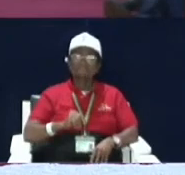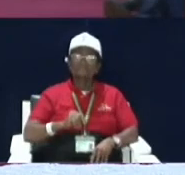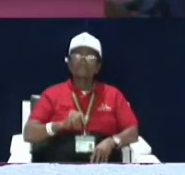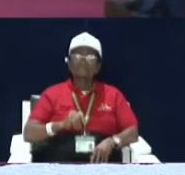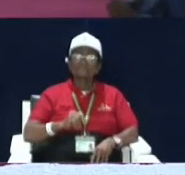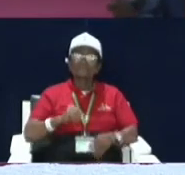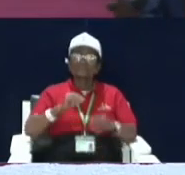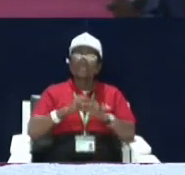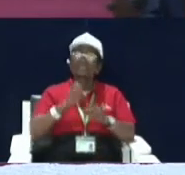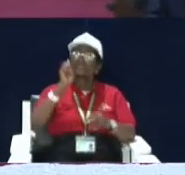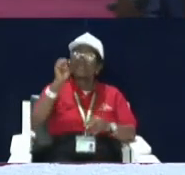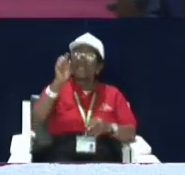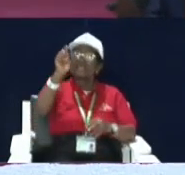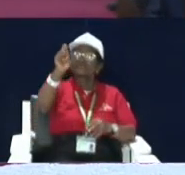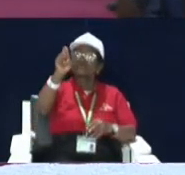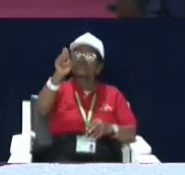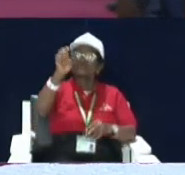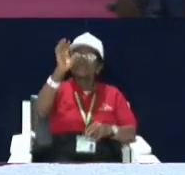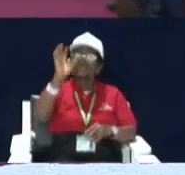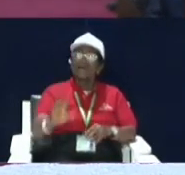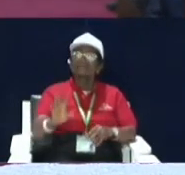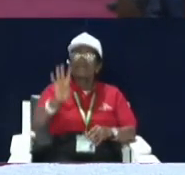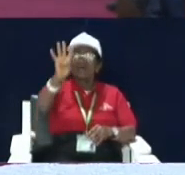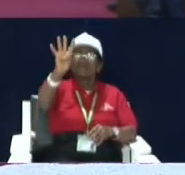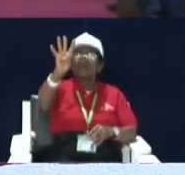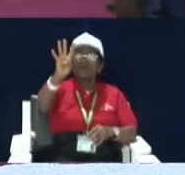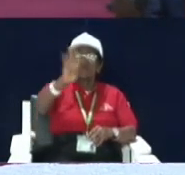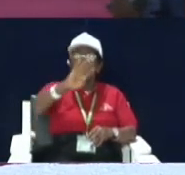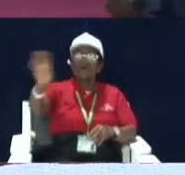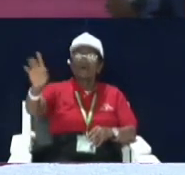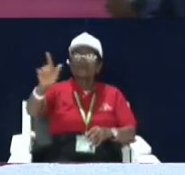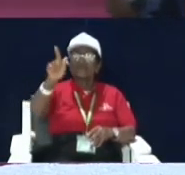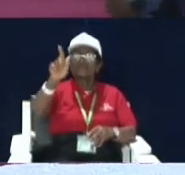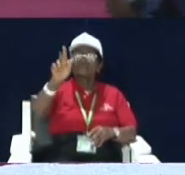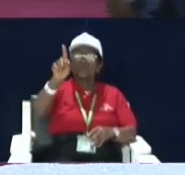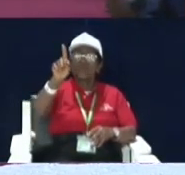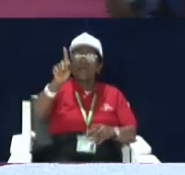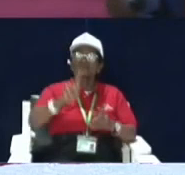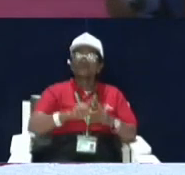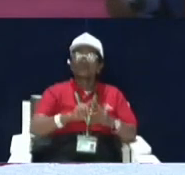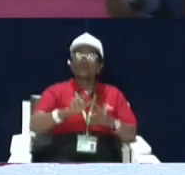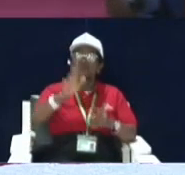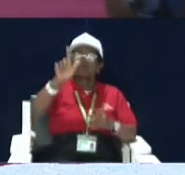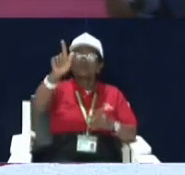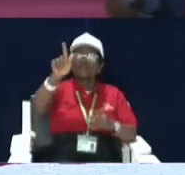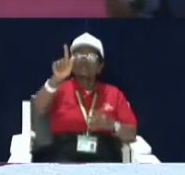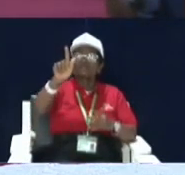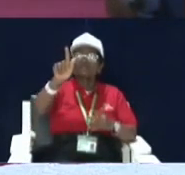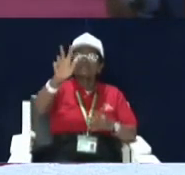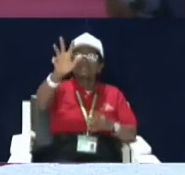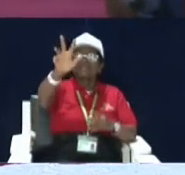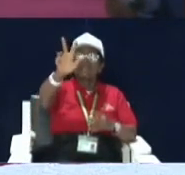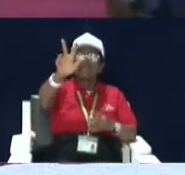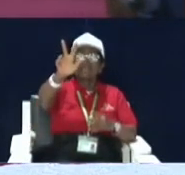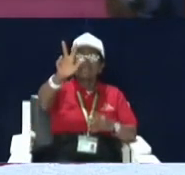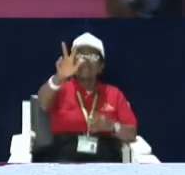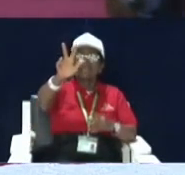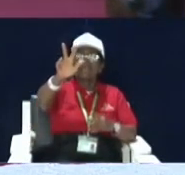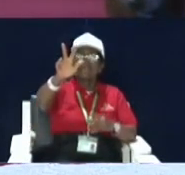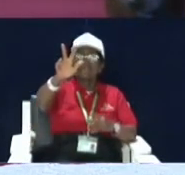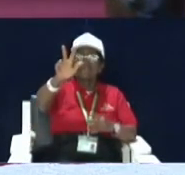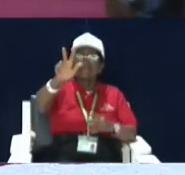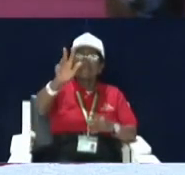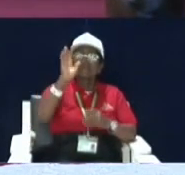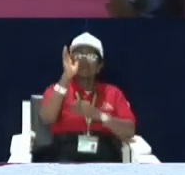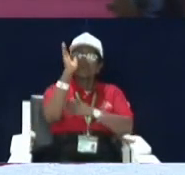In Exodus chapter 4, verse 21 to 23, Exodus 4, 21 to 23,